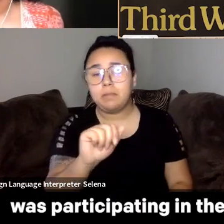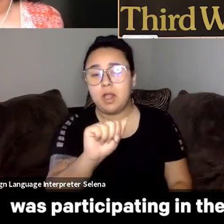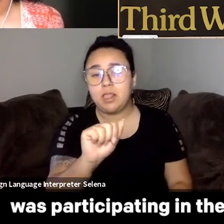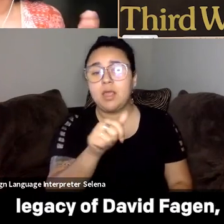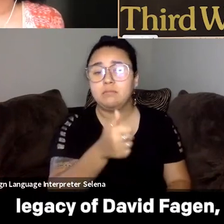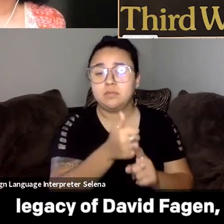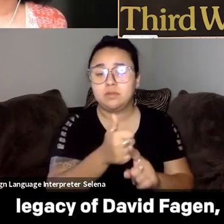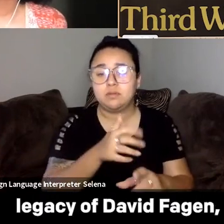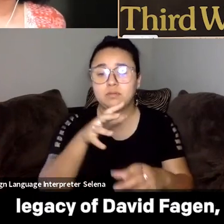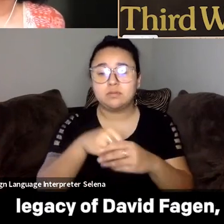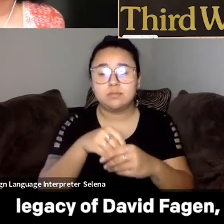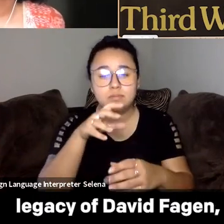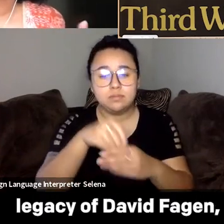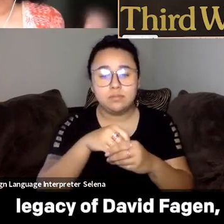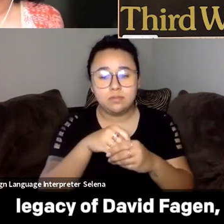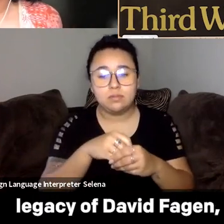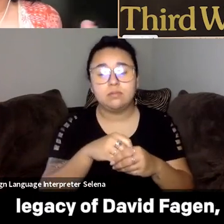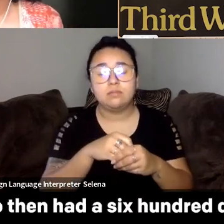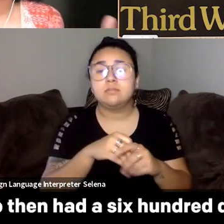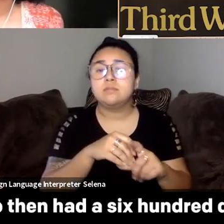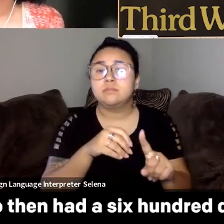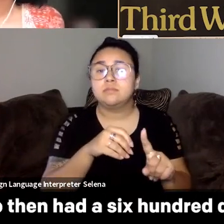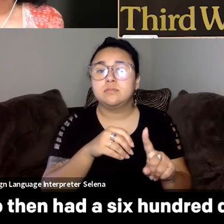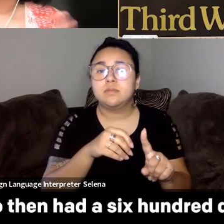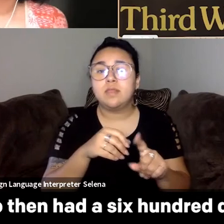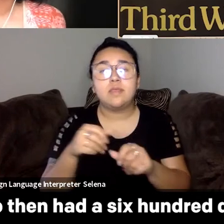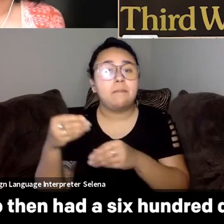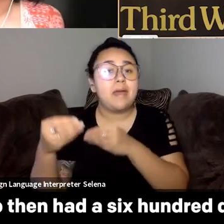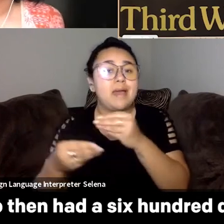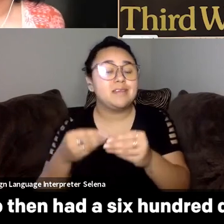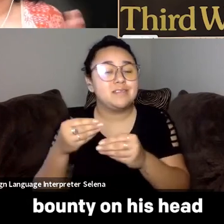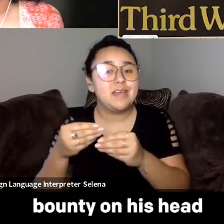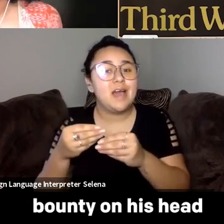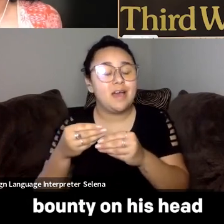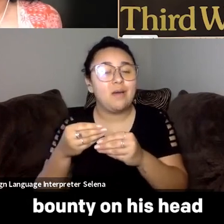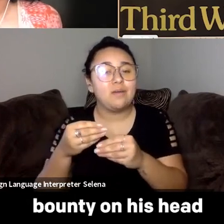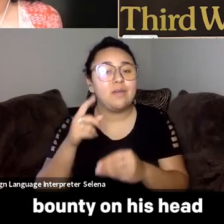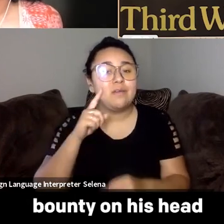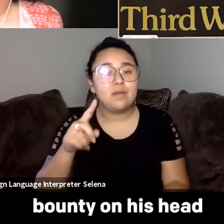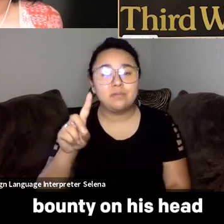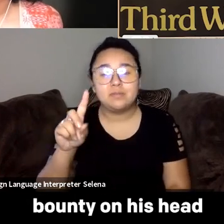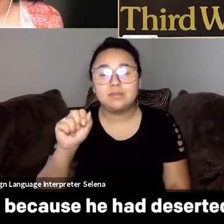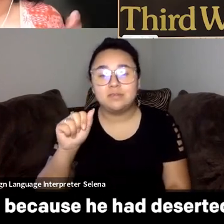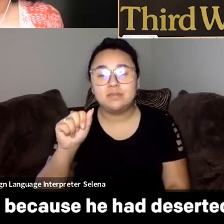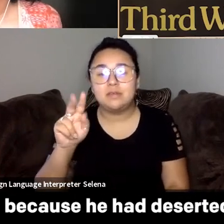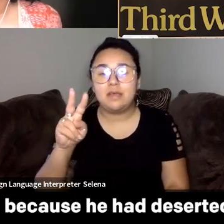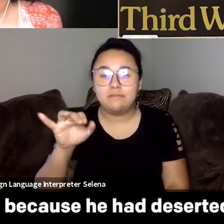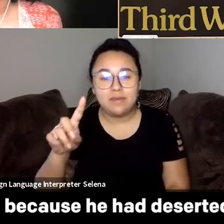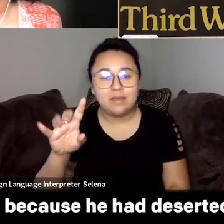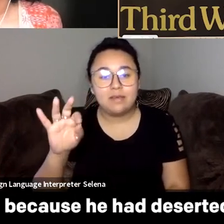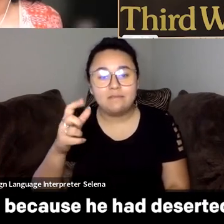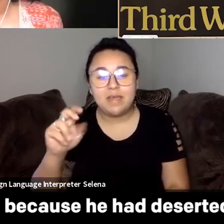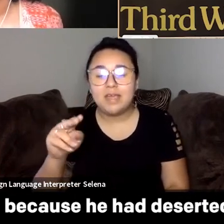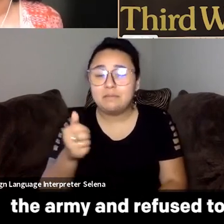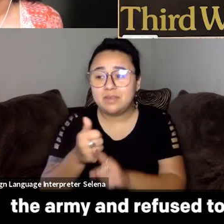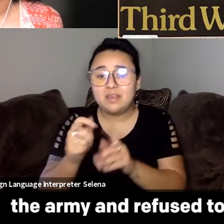participating in the legacy of David Fagan, who then had a $600 bounty on his head because he